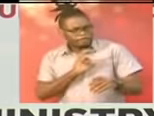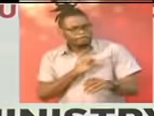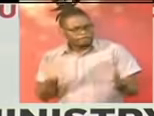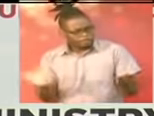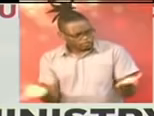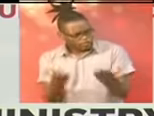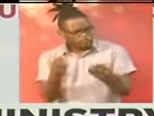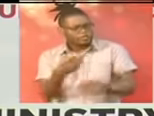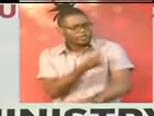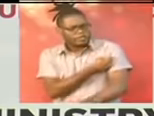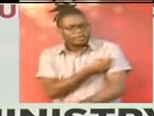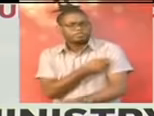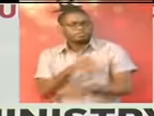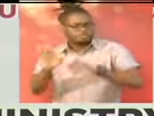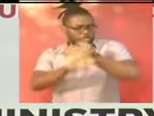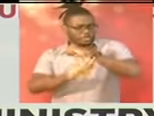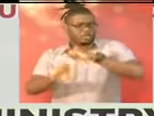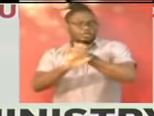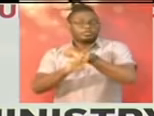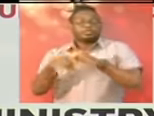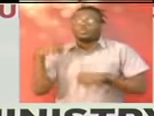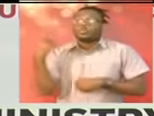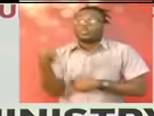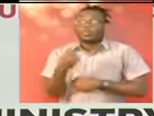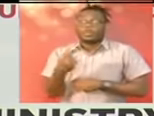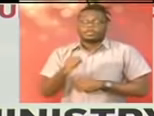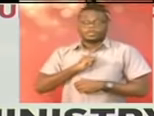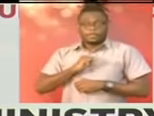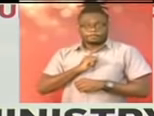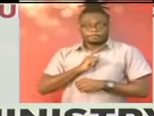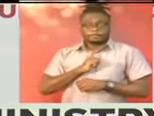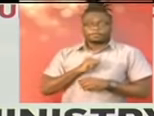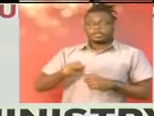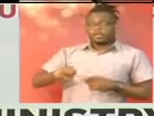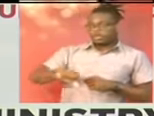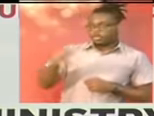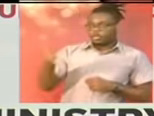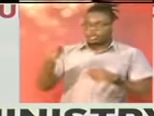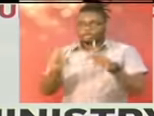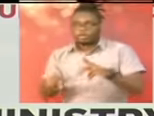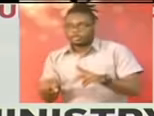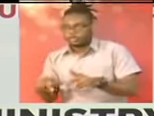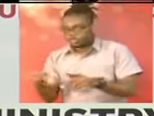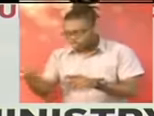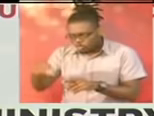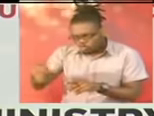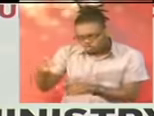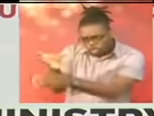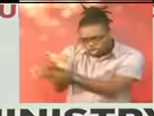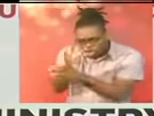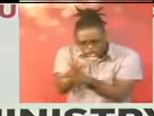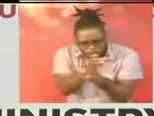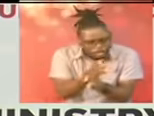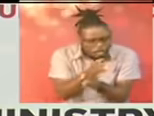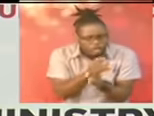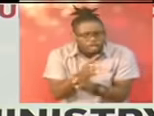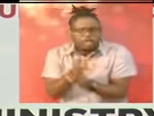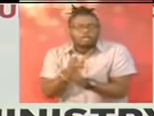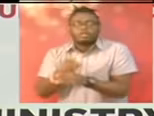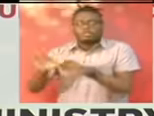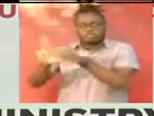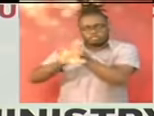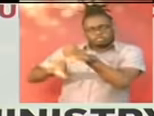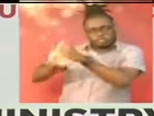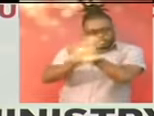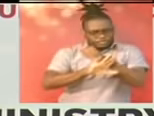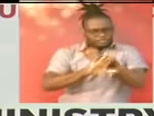only yourself, but those who are in your care and in your presence, whether it's at your workplace or at your home. So here again is an opportunity to